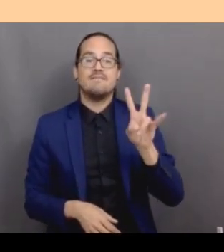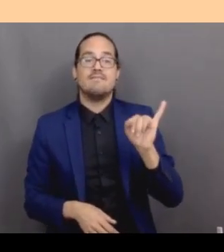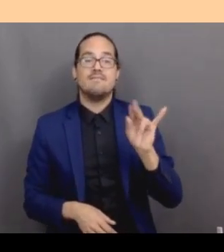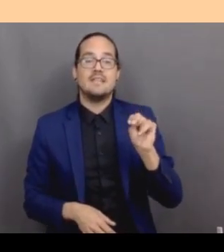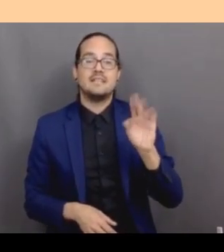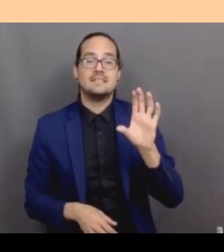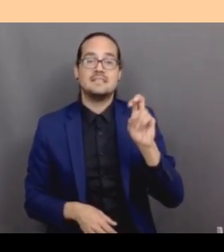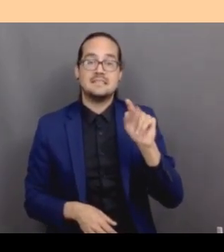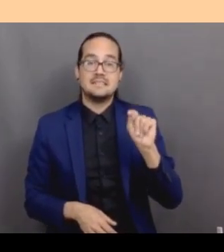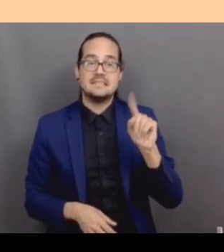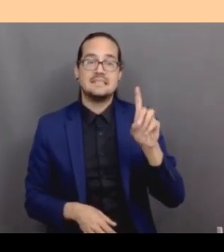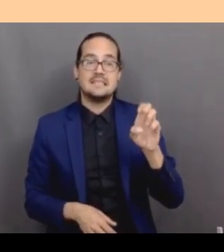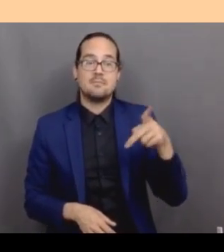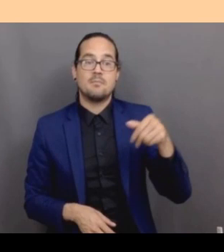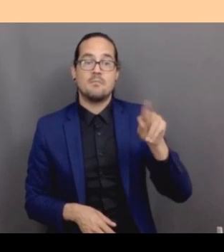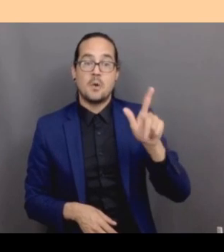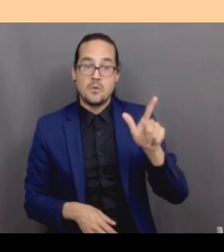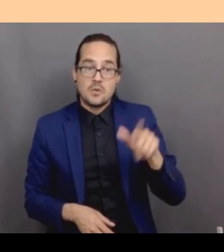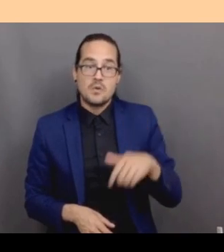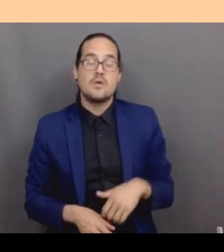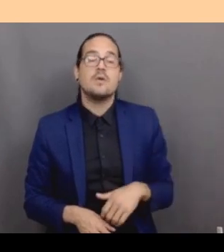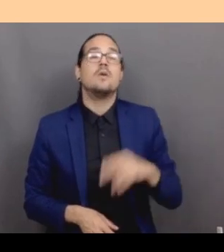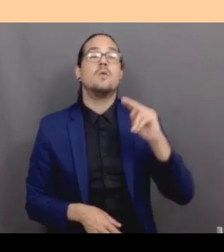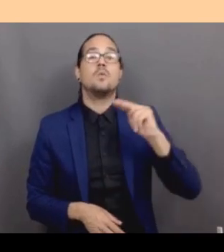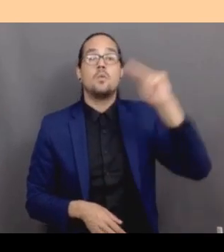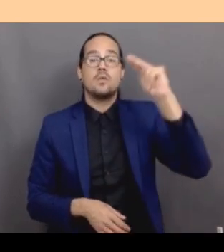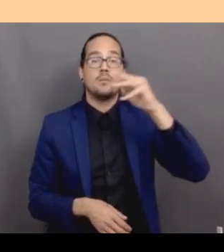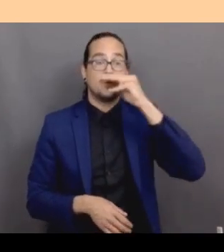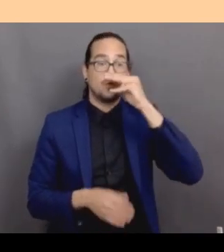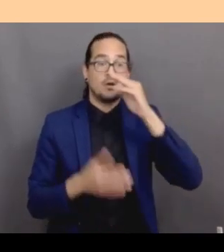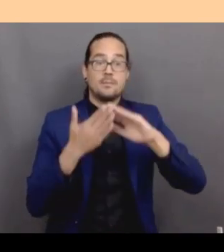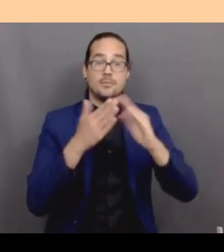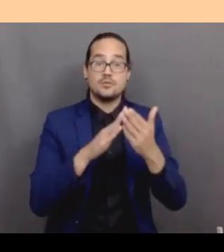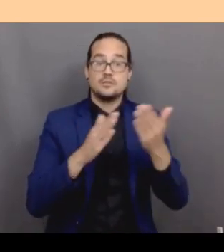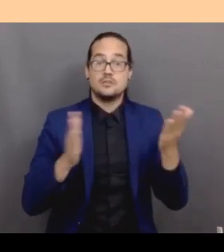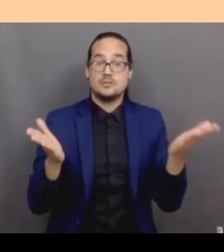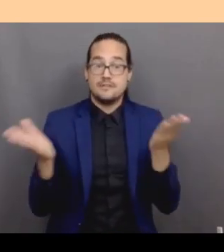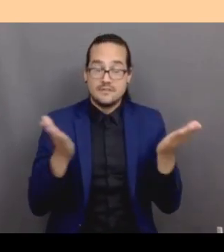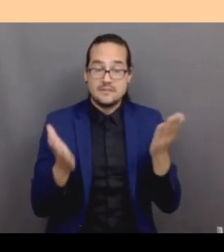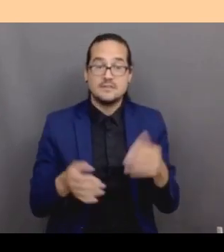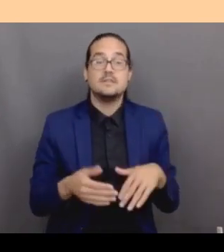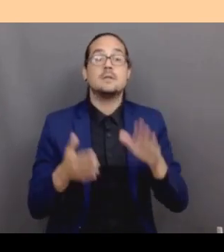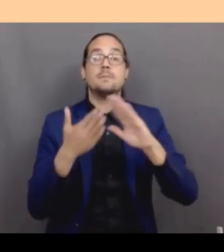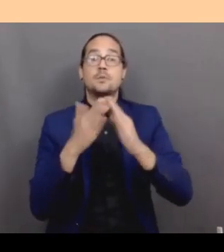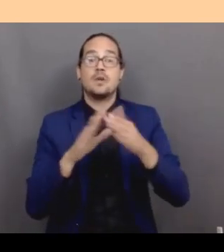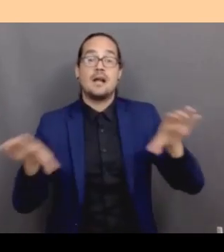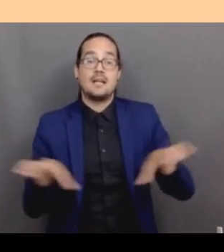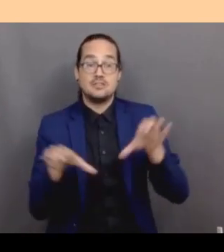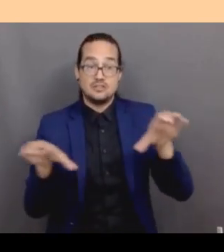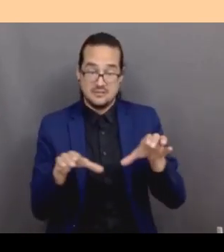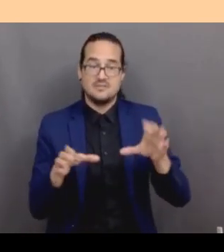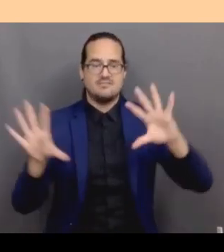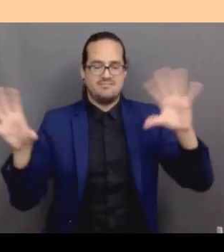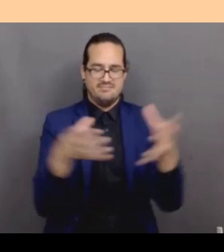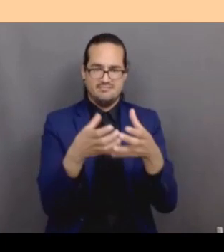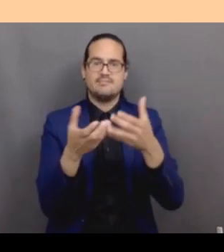Community Action Marin, in terms of ensuring that rental assistance funds get distributed throughout our